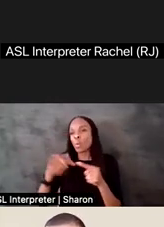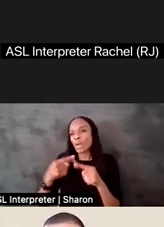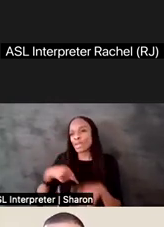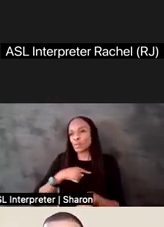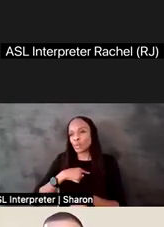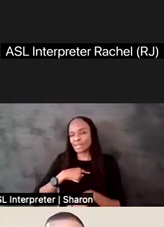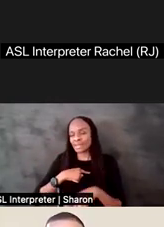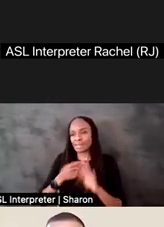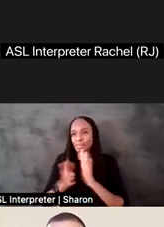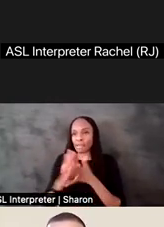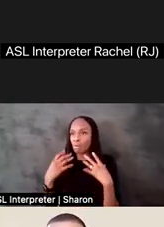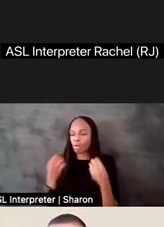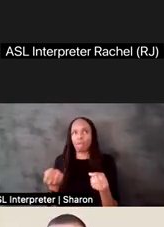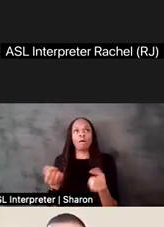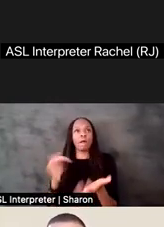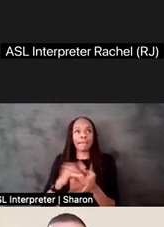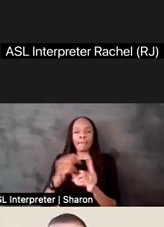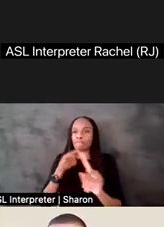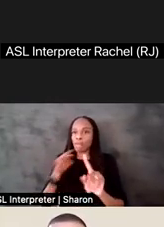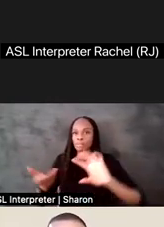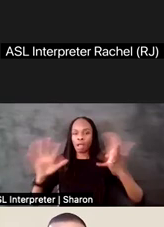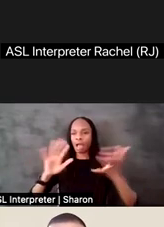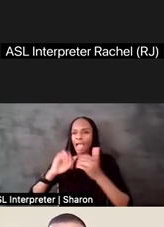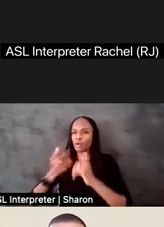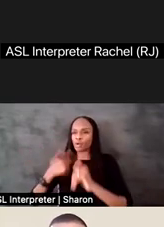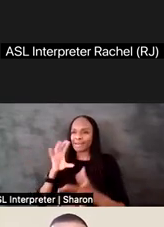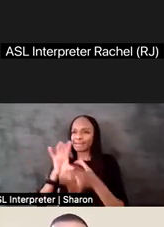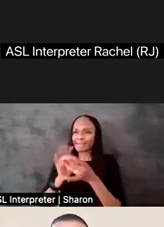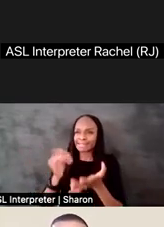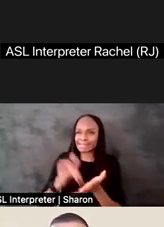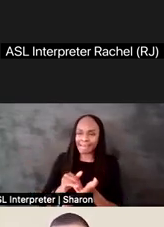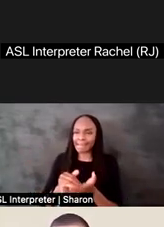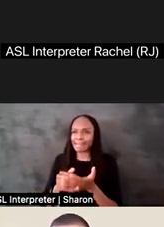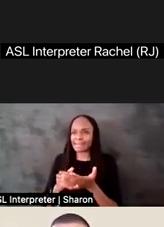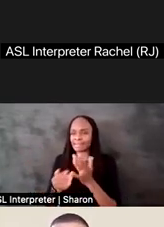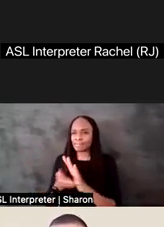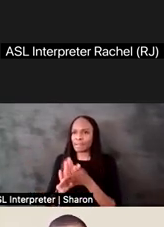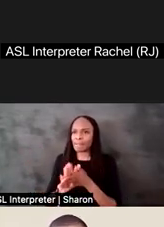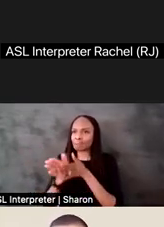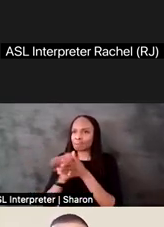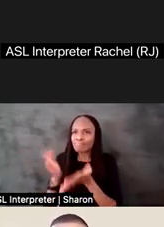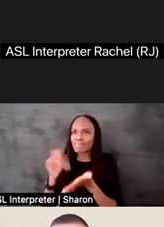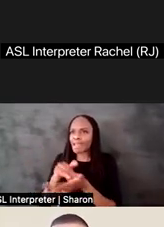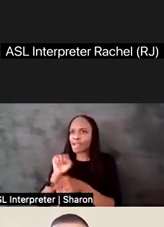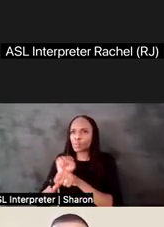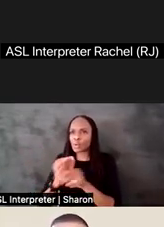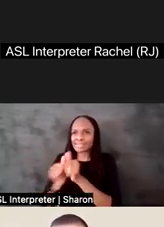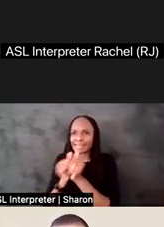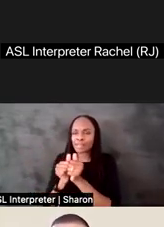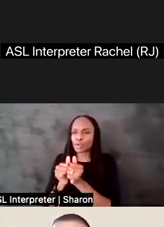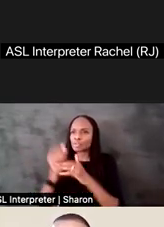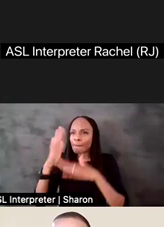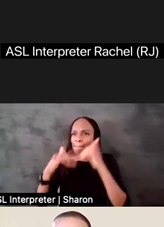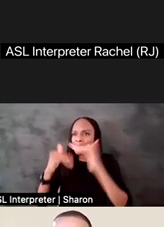from disasters, how we reconnect and how we restore and how we work together to rebuild our communities and to